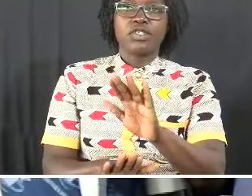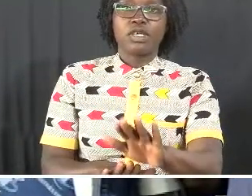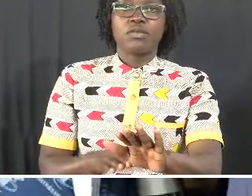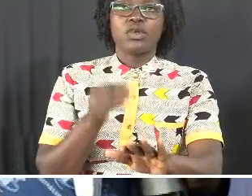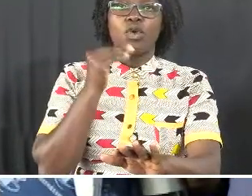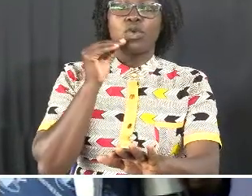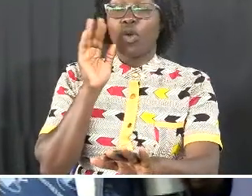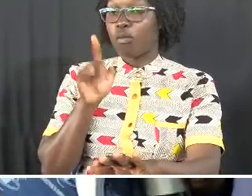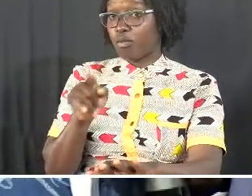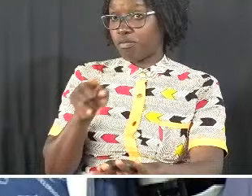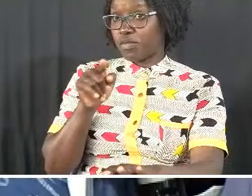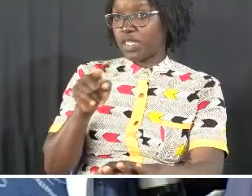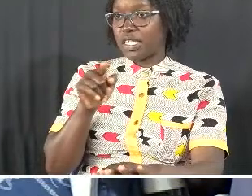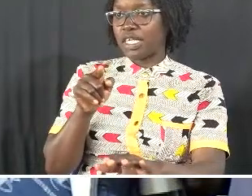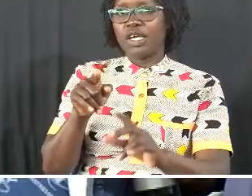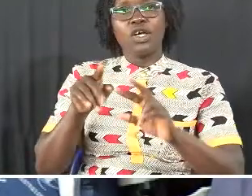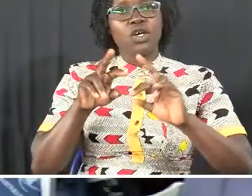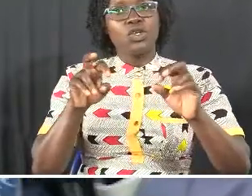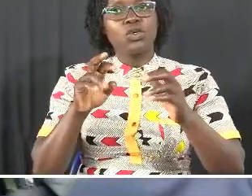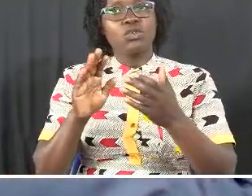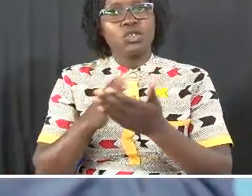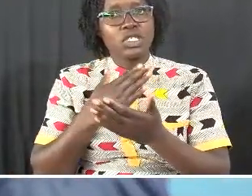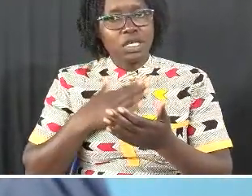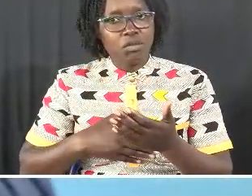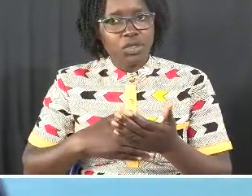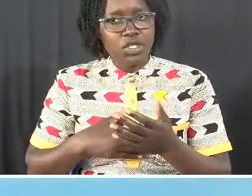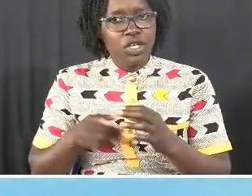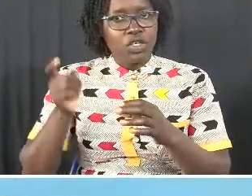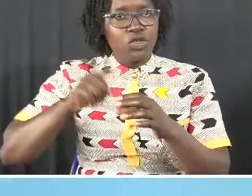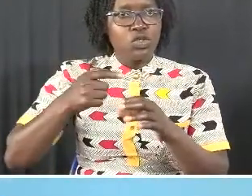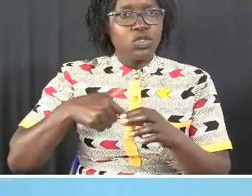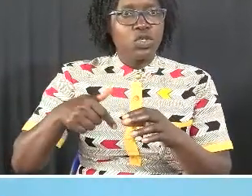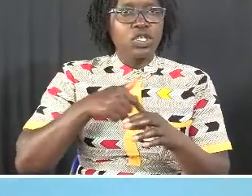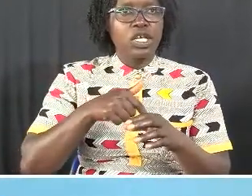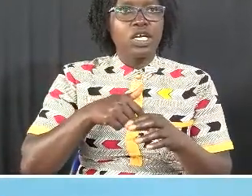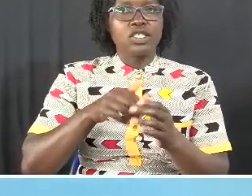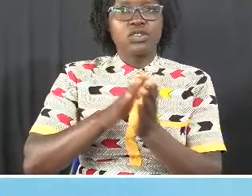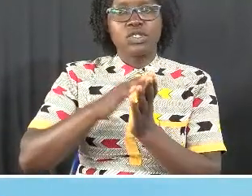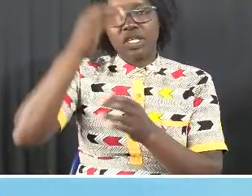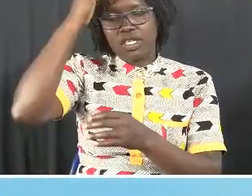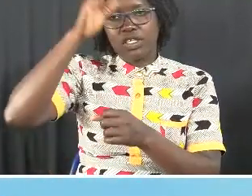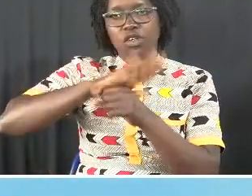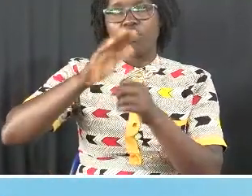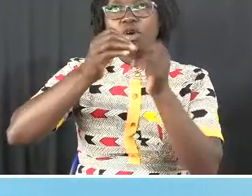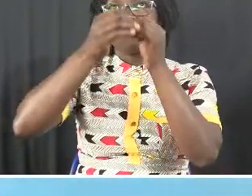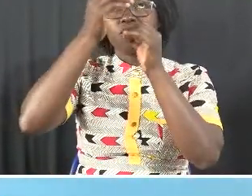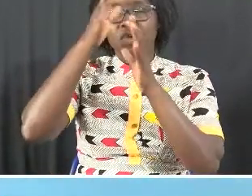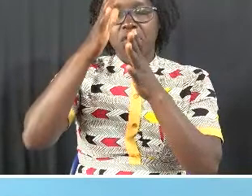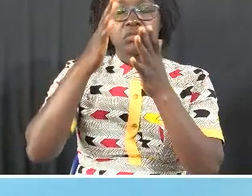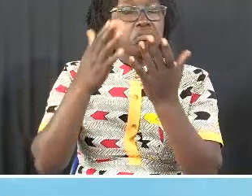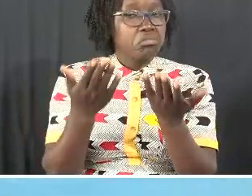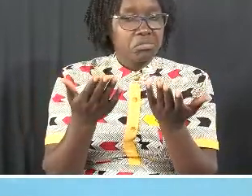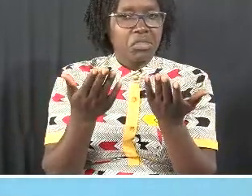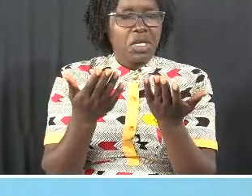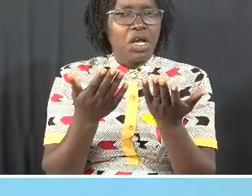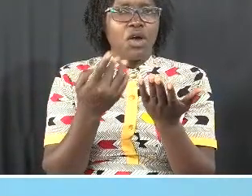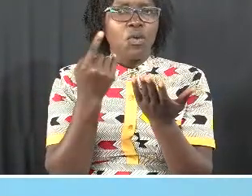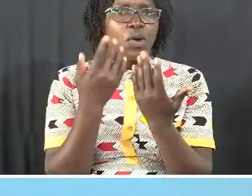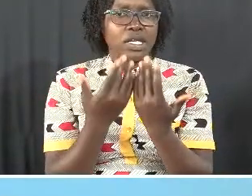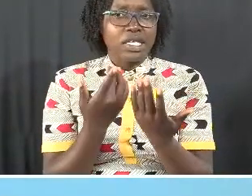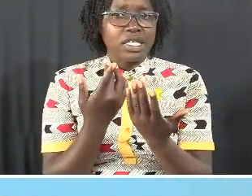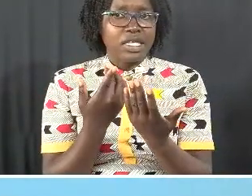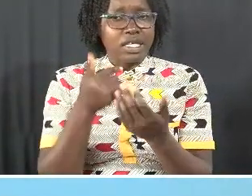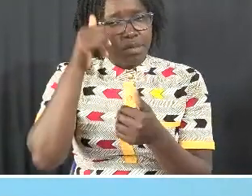home. We were looking for somebody to accompany us to the kingdom of God. And one day we didn't have